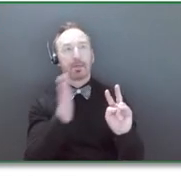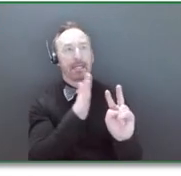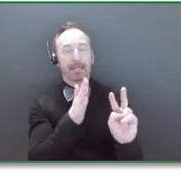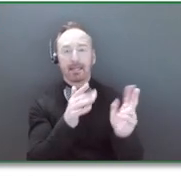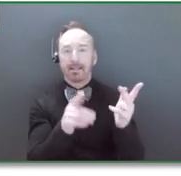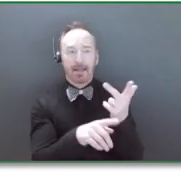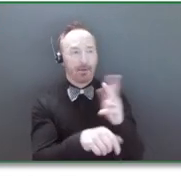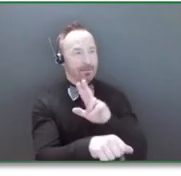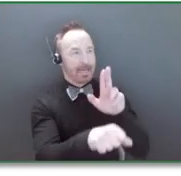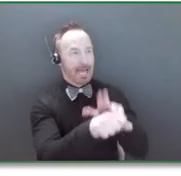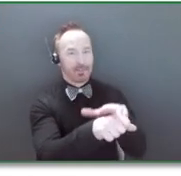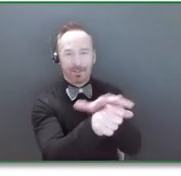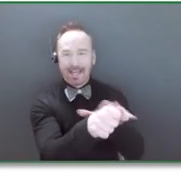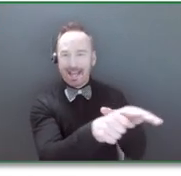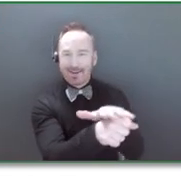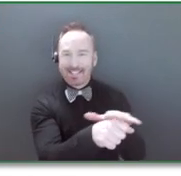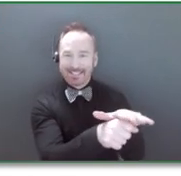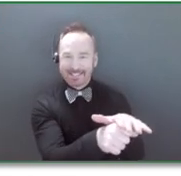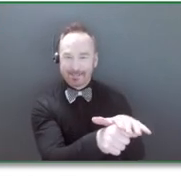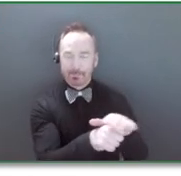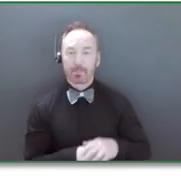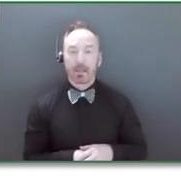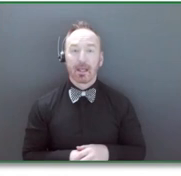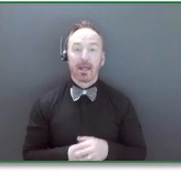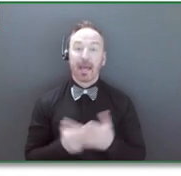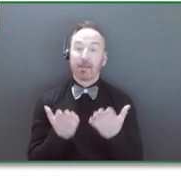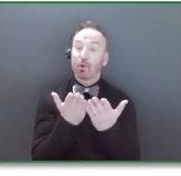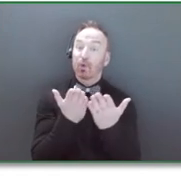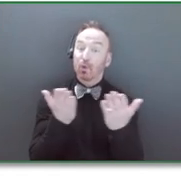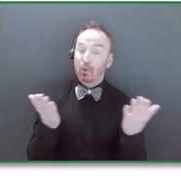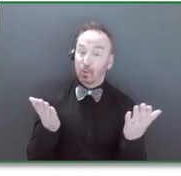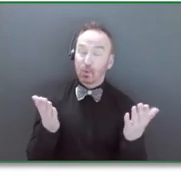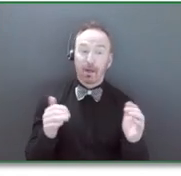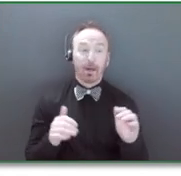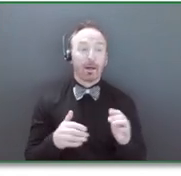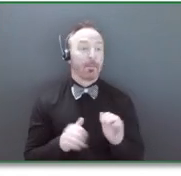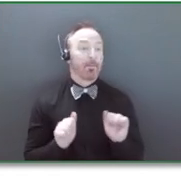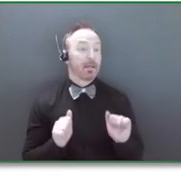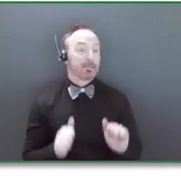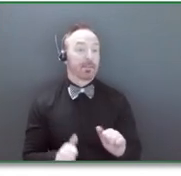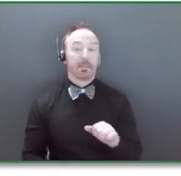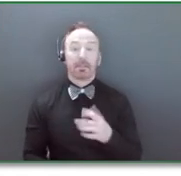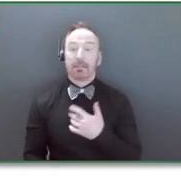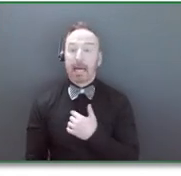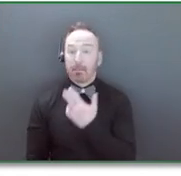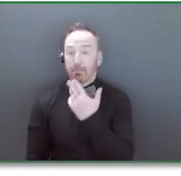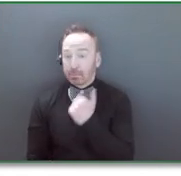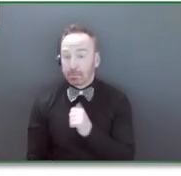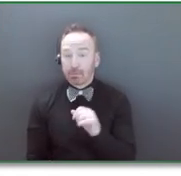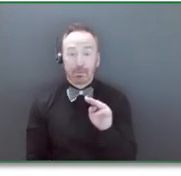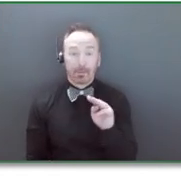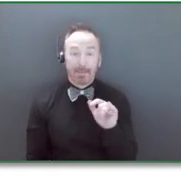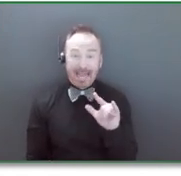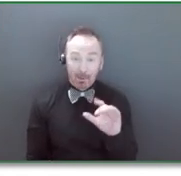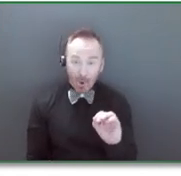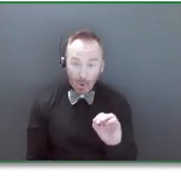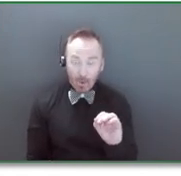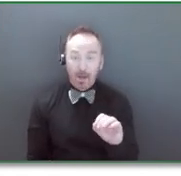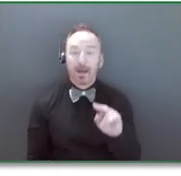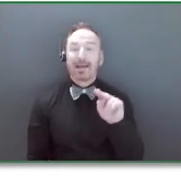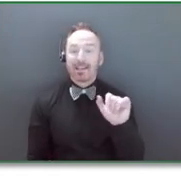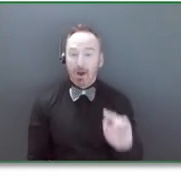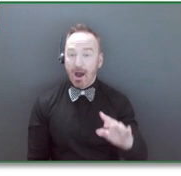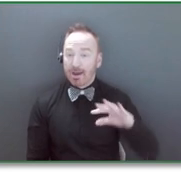areas. Then for those people here who lead small, micro, charitable and not-for-profits, I would encourage you to have a